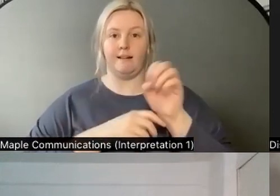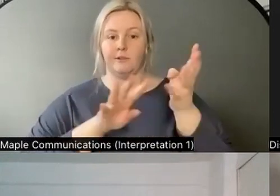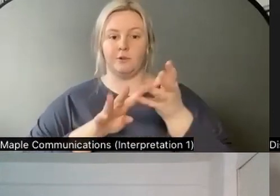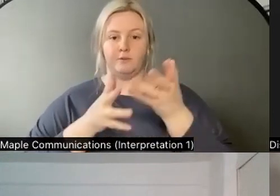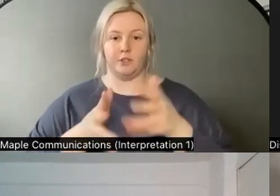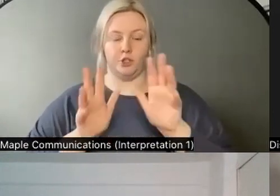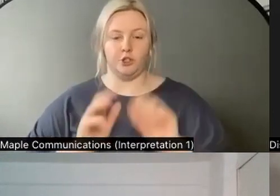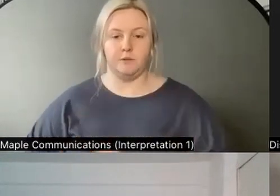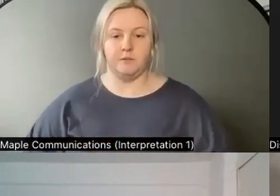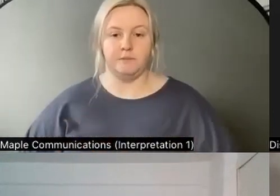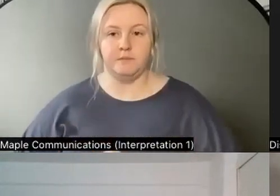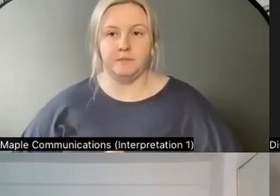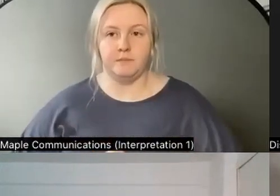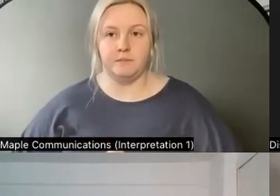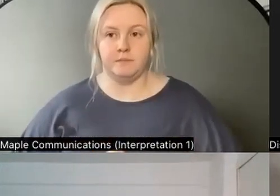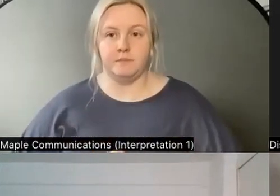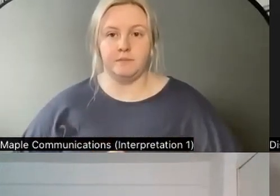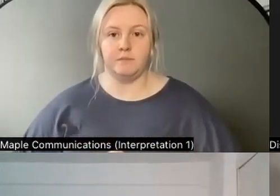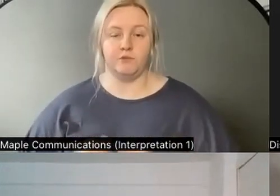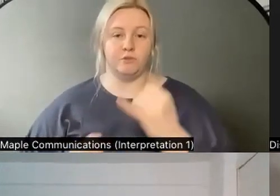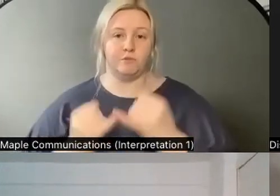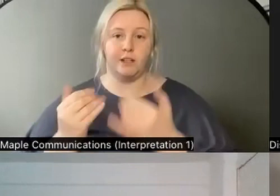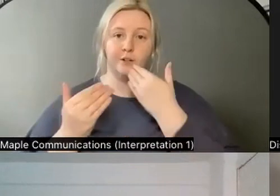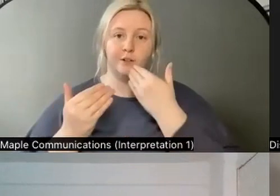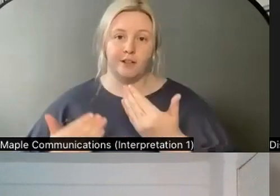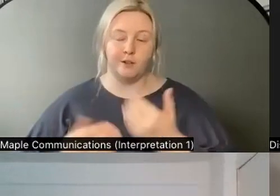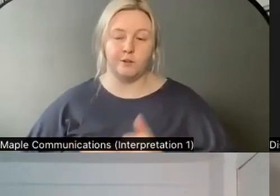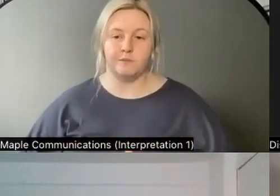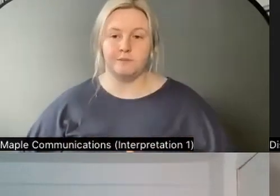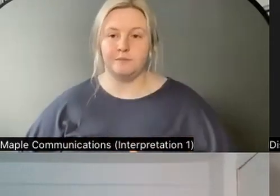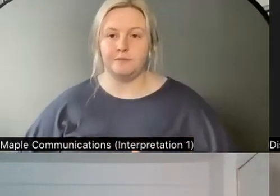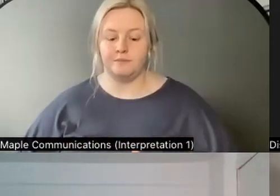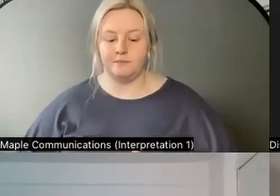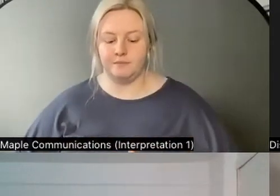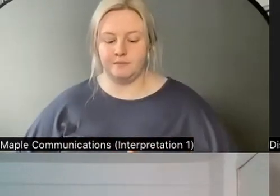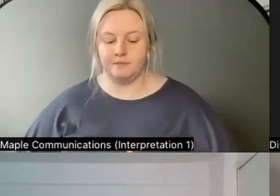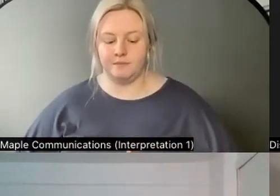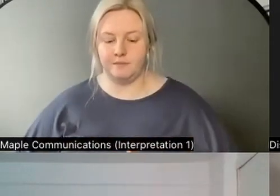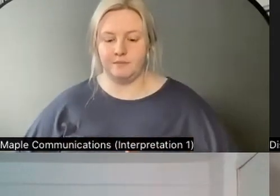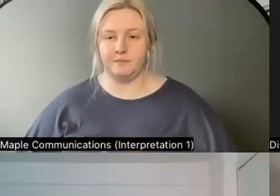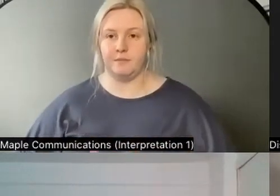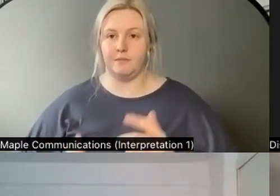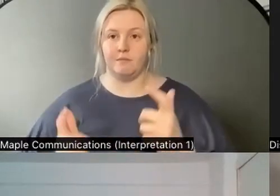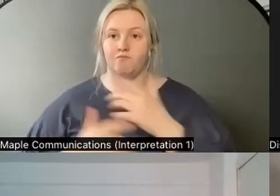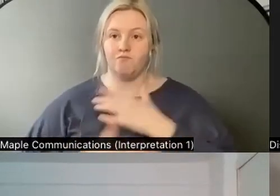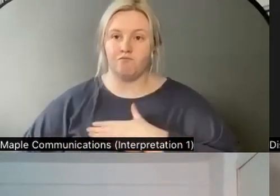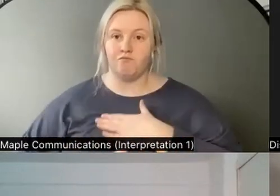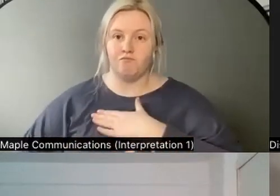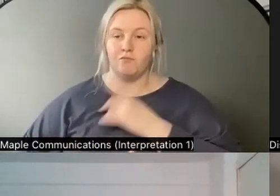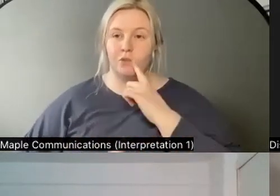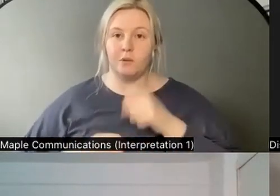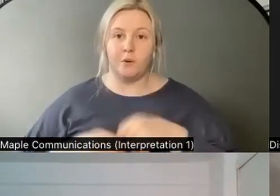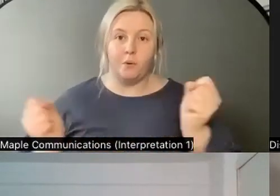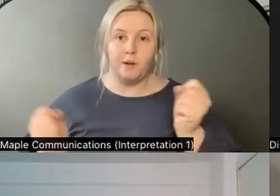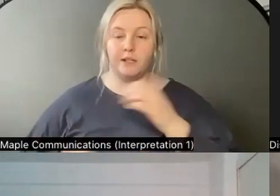But yeah, just a final thank you, and very big appreciation for the vulnerability